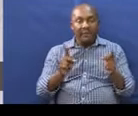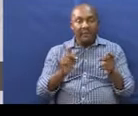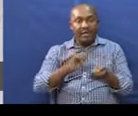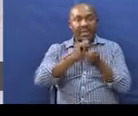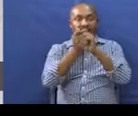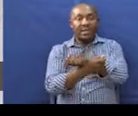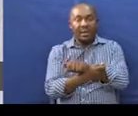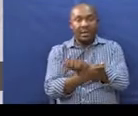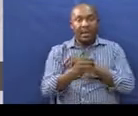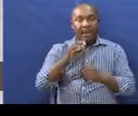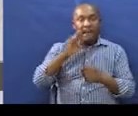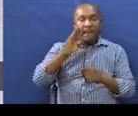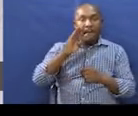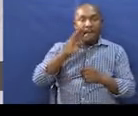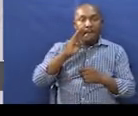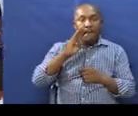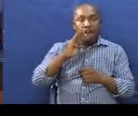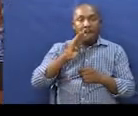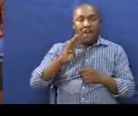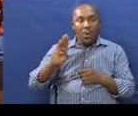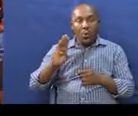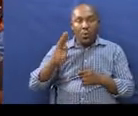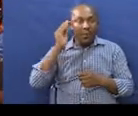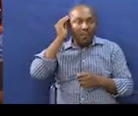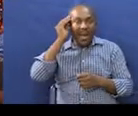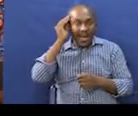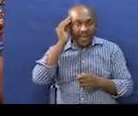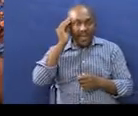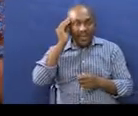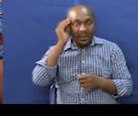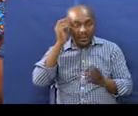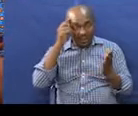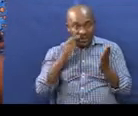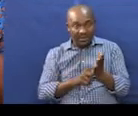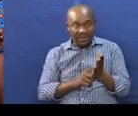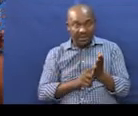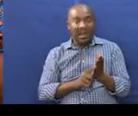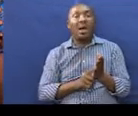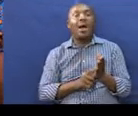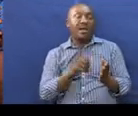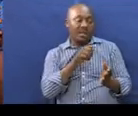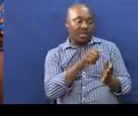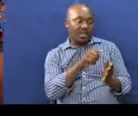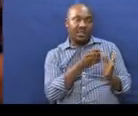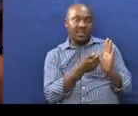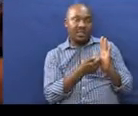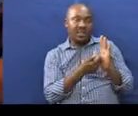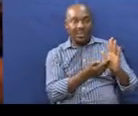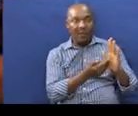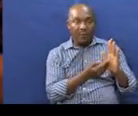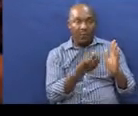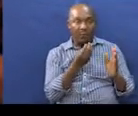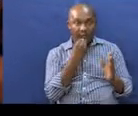it implies that the said solution has starch. But if the